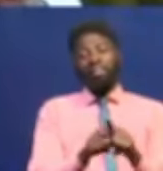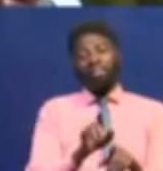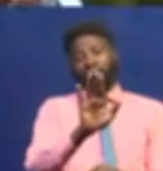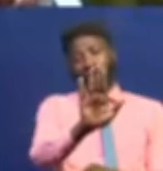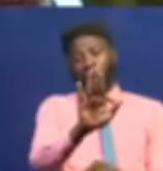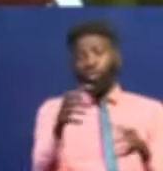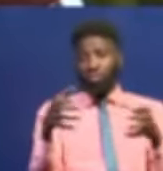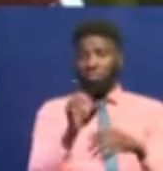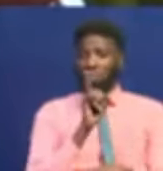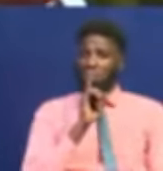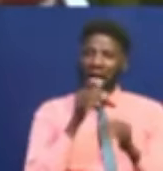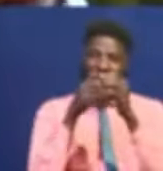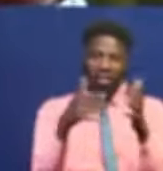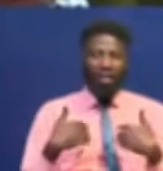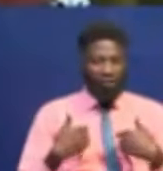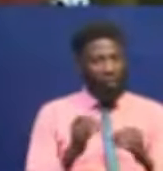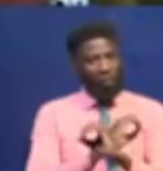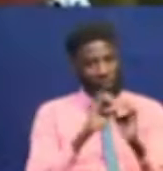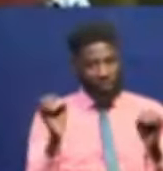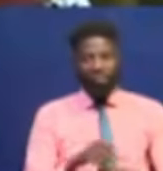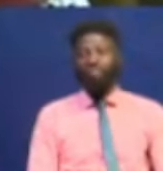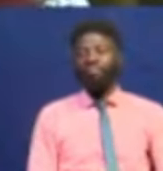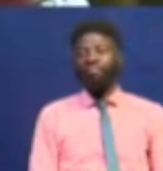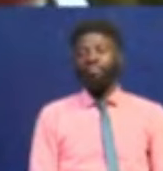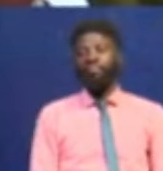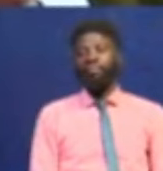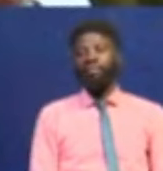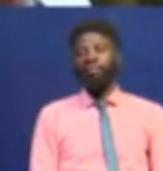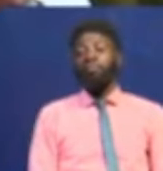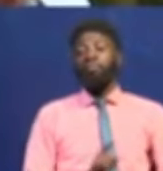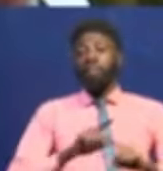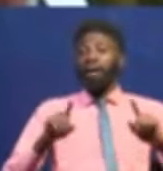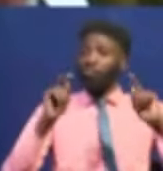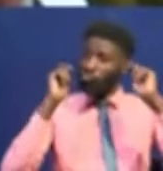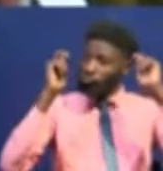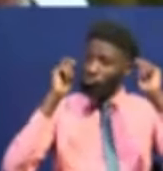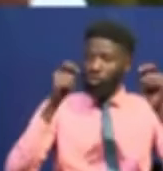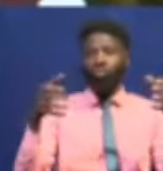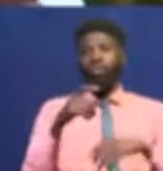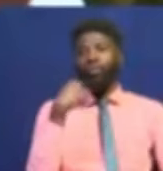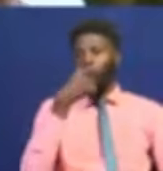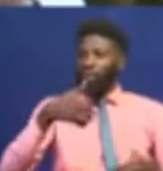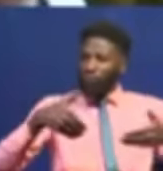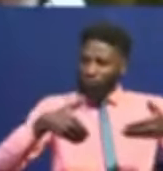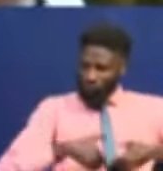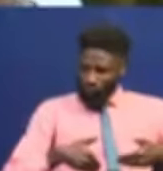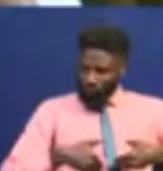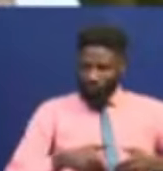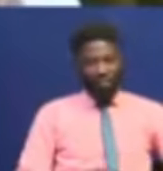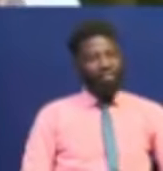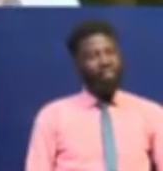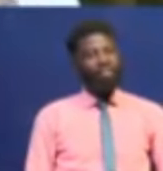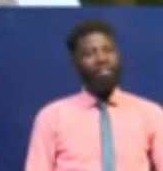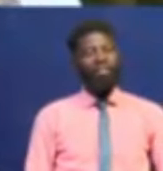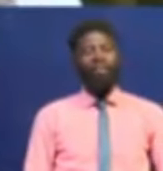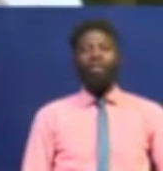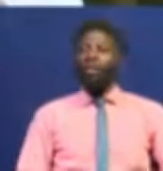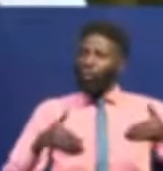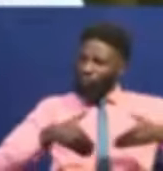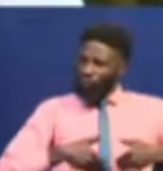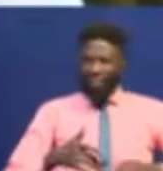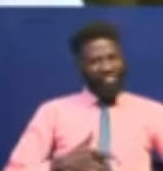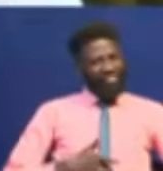leaderless. But protests that are led by young people who are unhappy